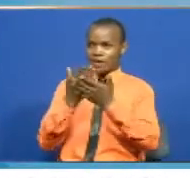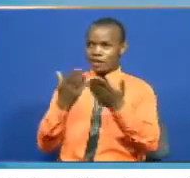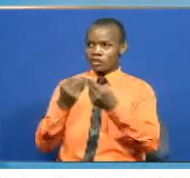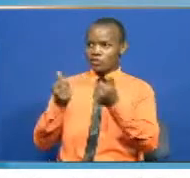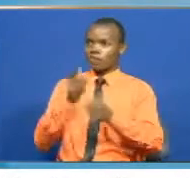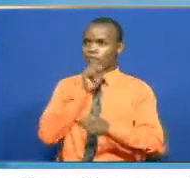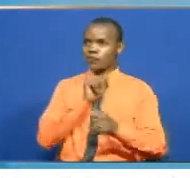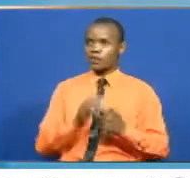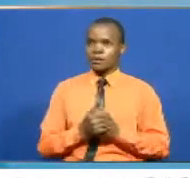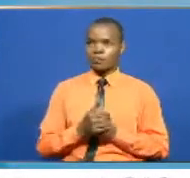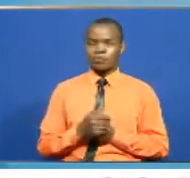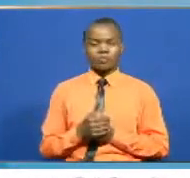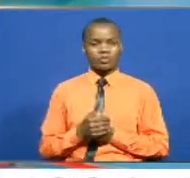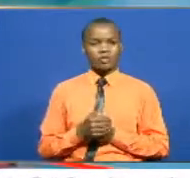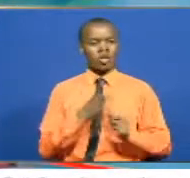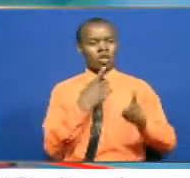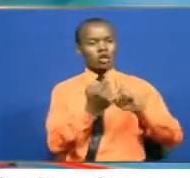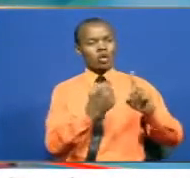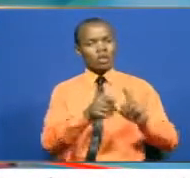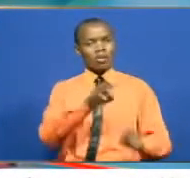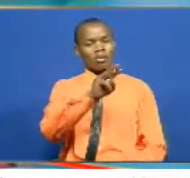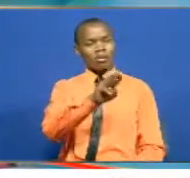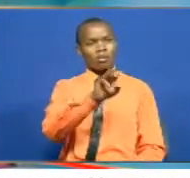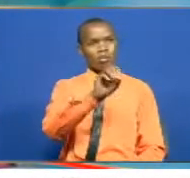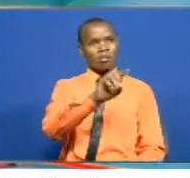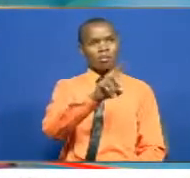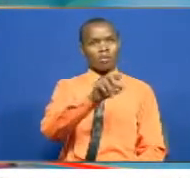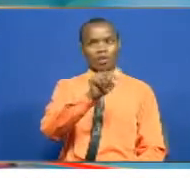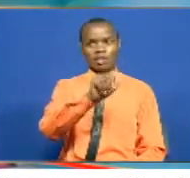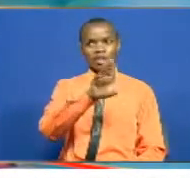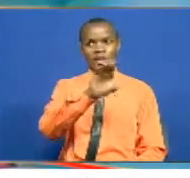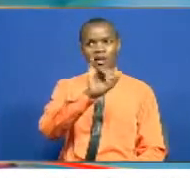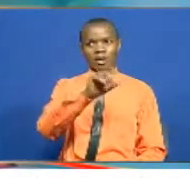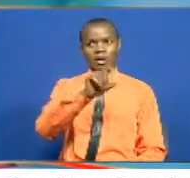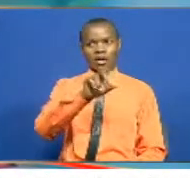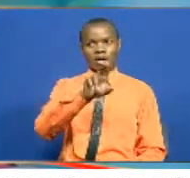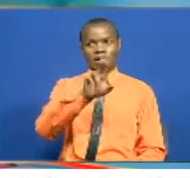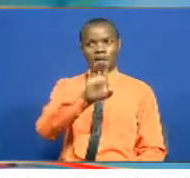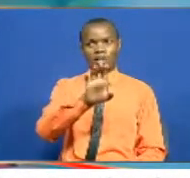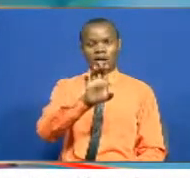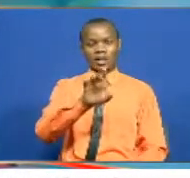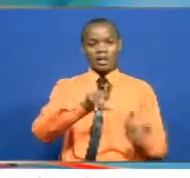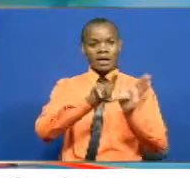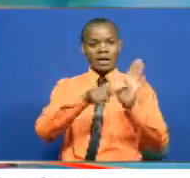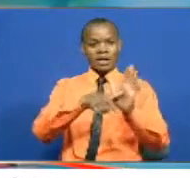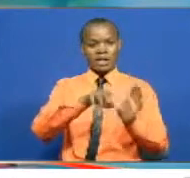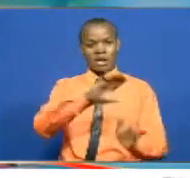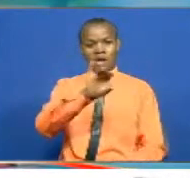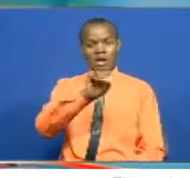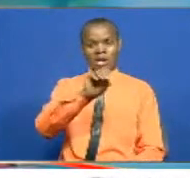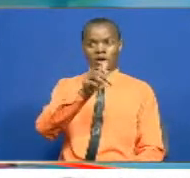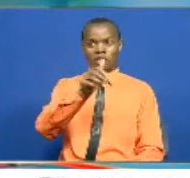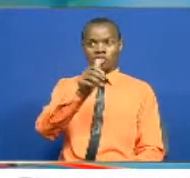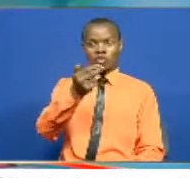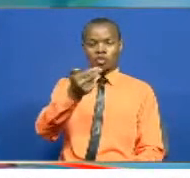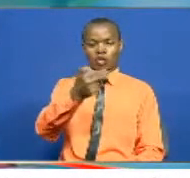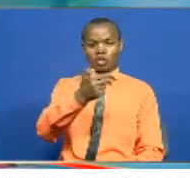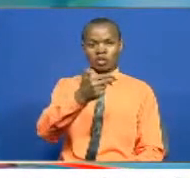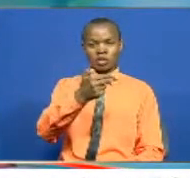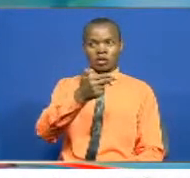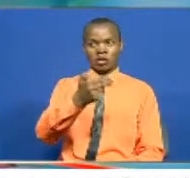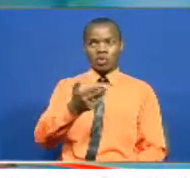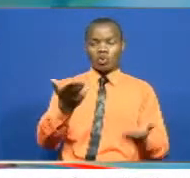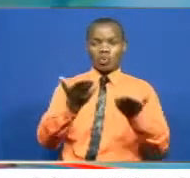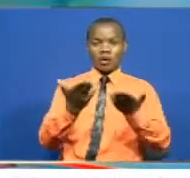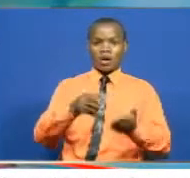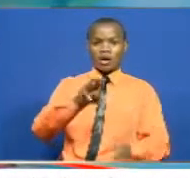and talking about Mozambique, we shall be joined by journalist Joao Chivale. He is based in Maputo